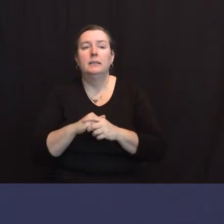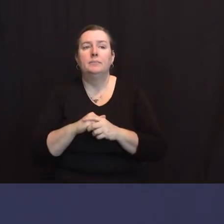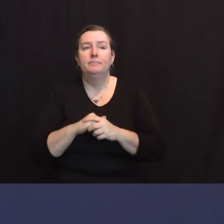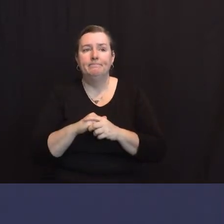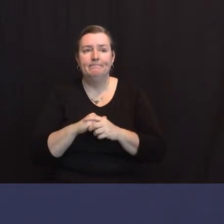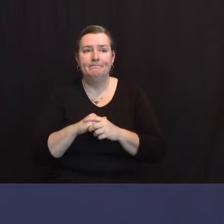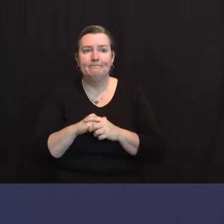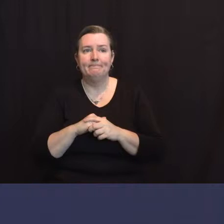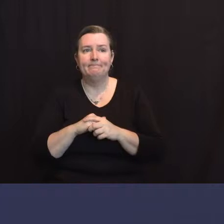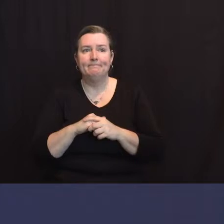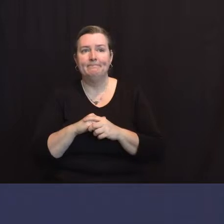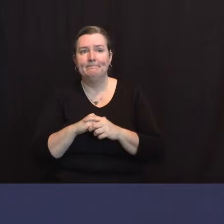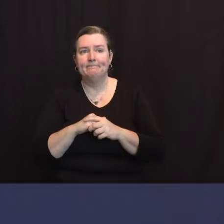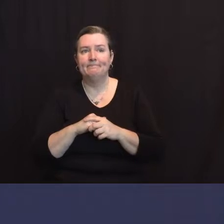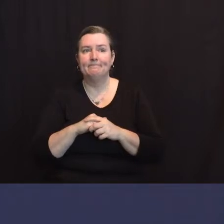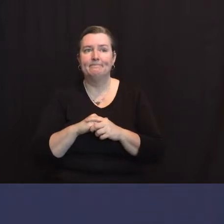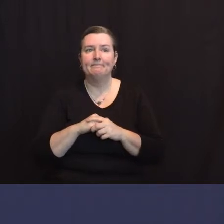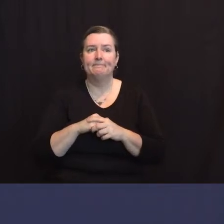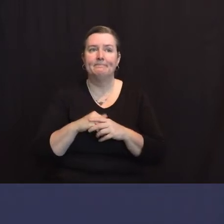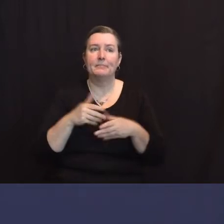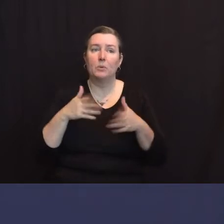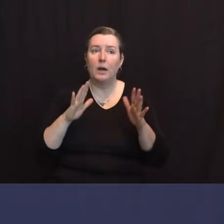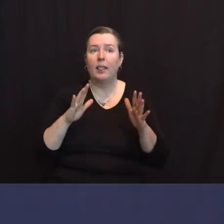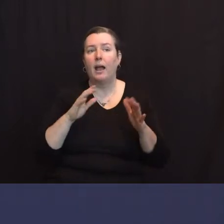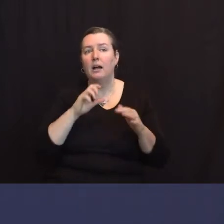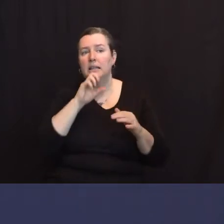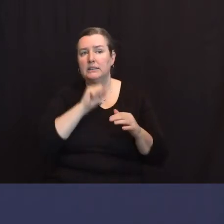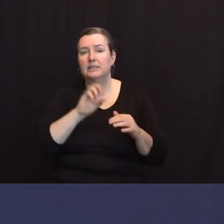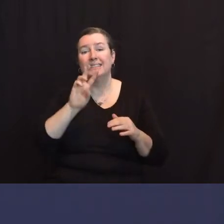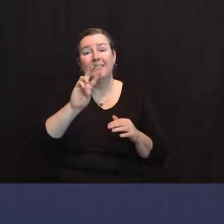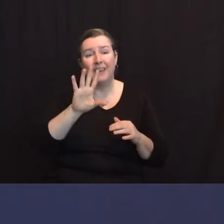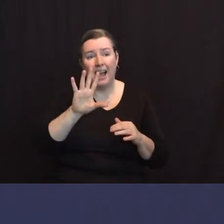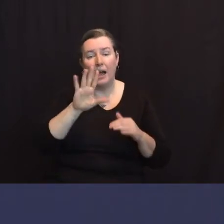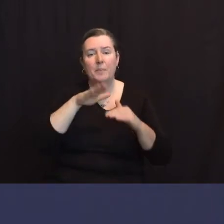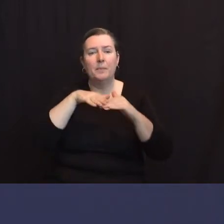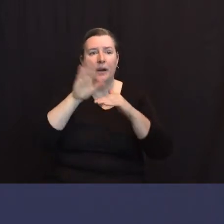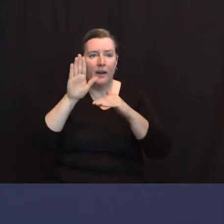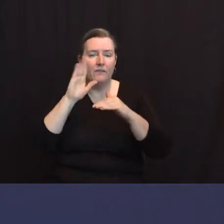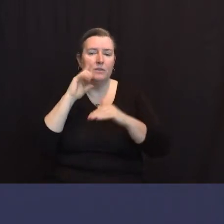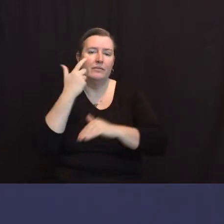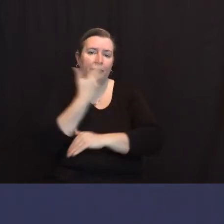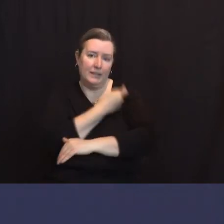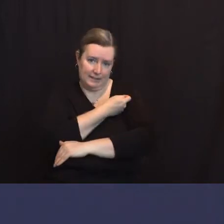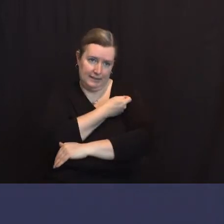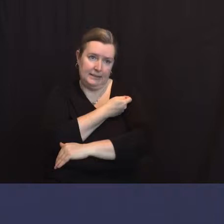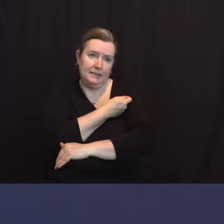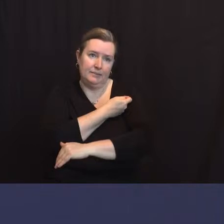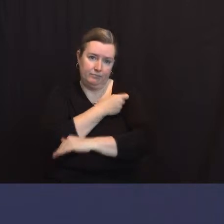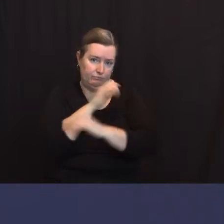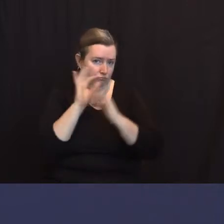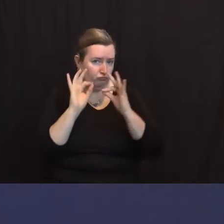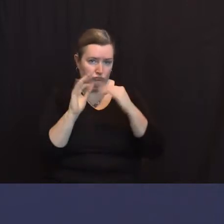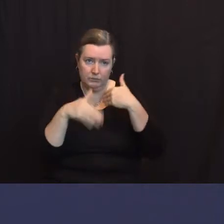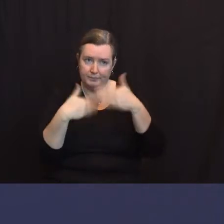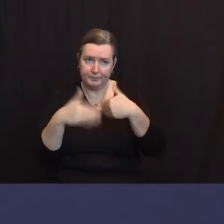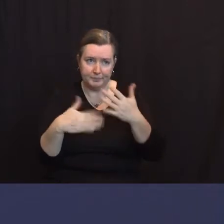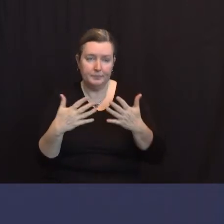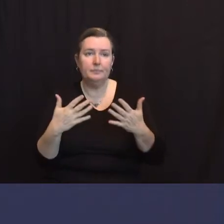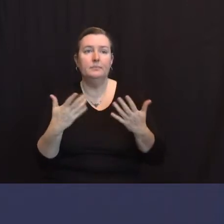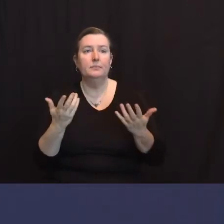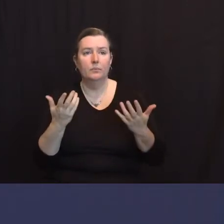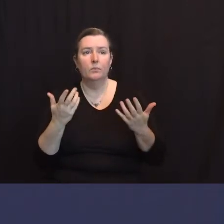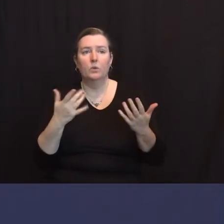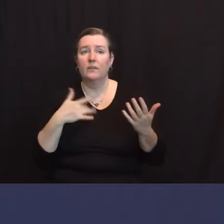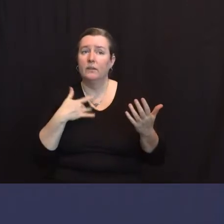below 65 if you've got chronic conditions. And we still think that's the right move, but there's no question that the 75